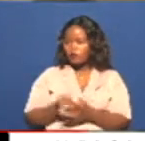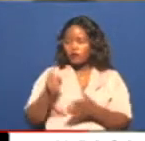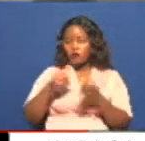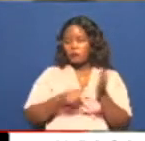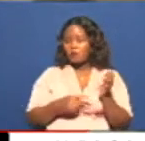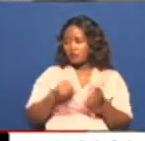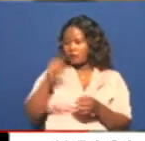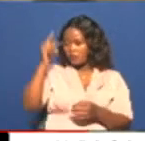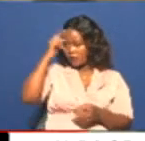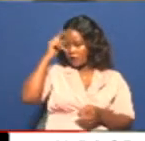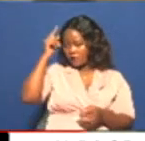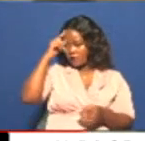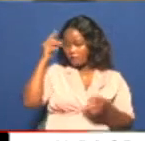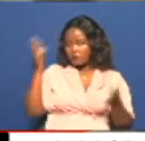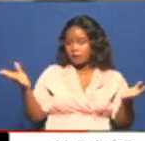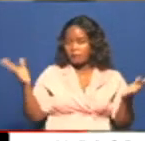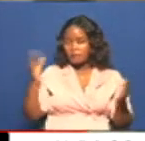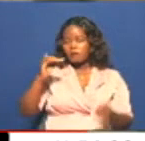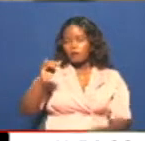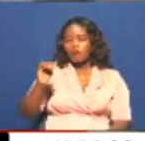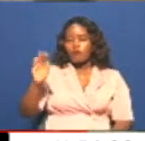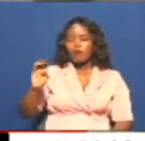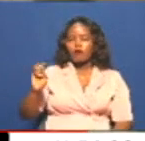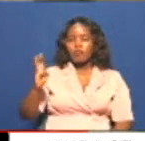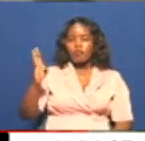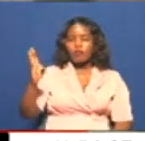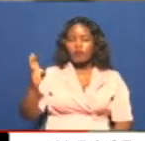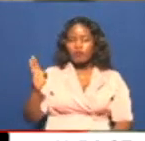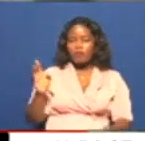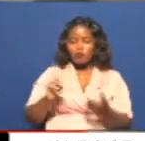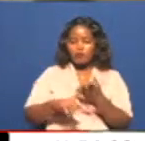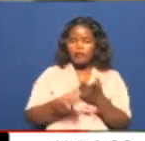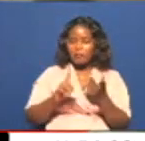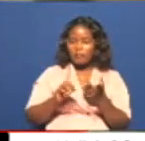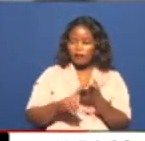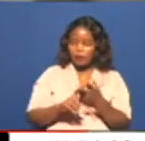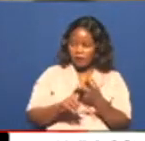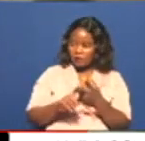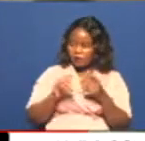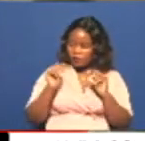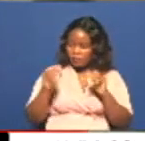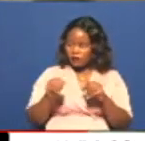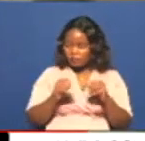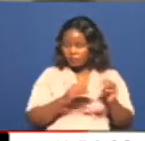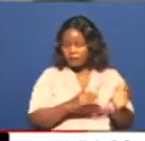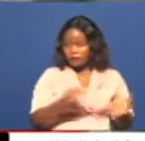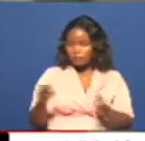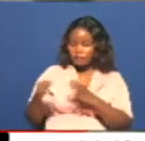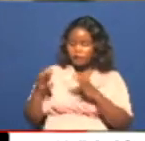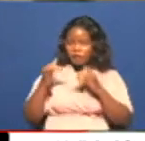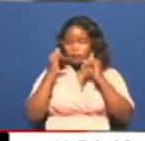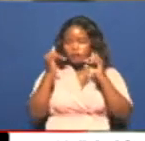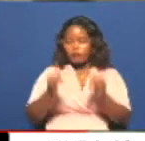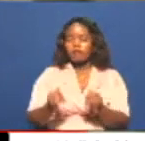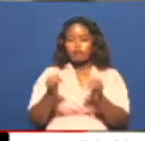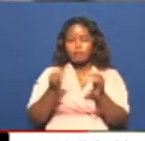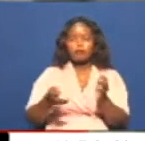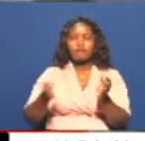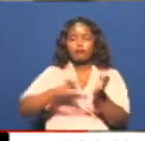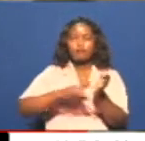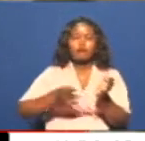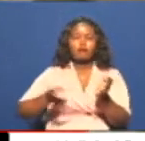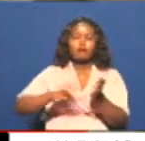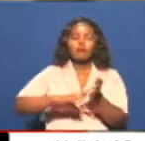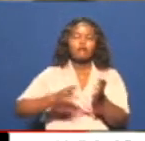about IEBC and how they can optimize on the number of new registrations and all that. I think,